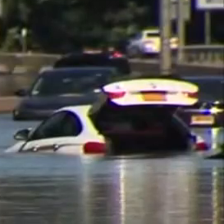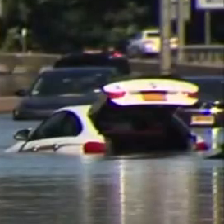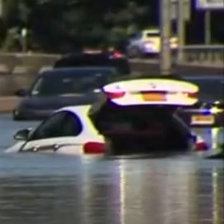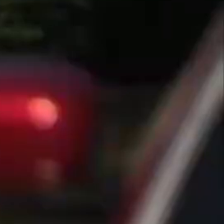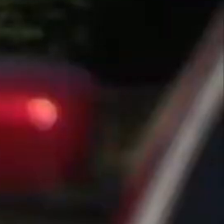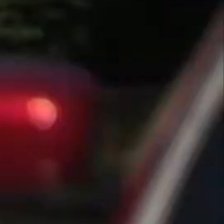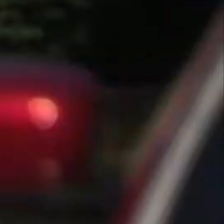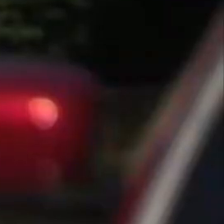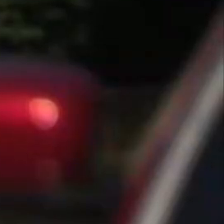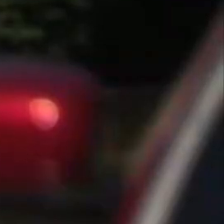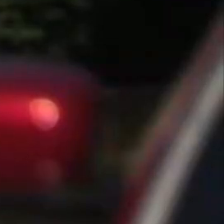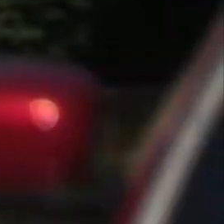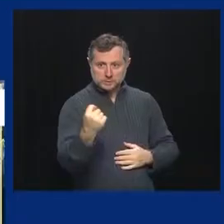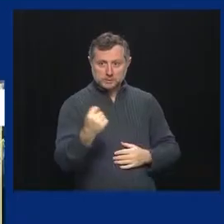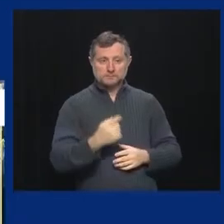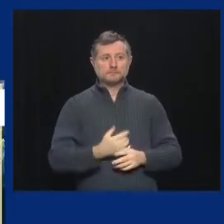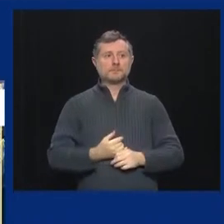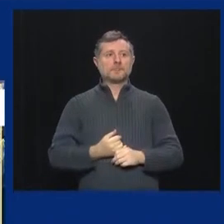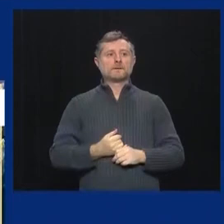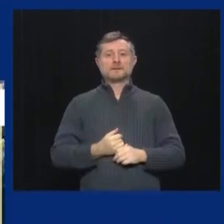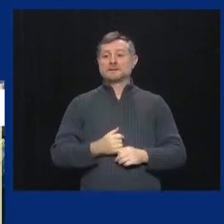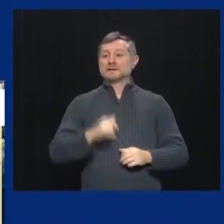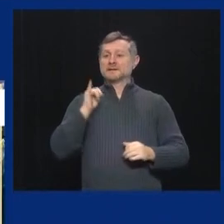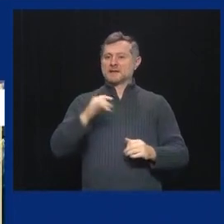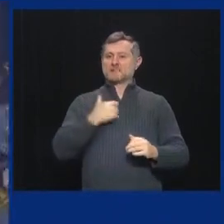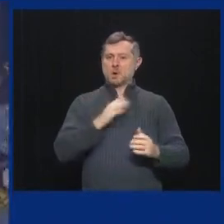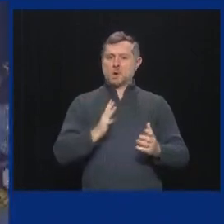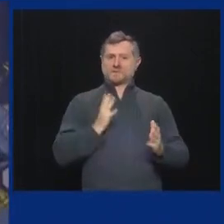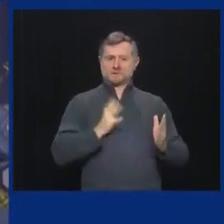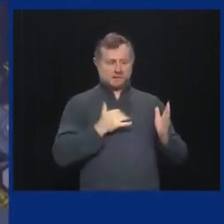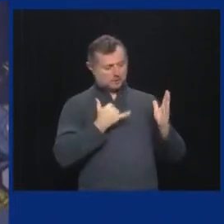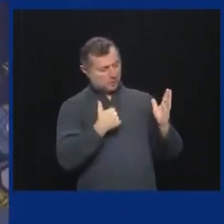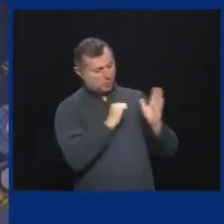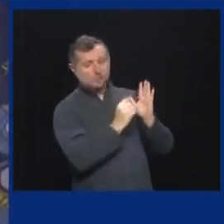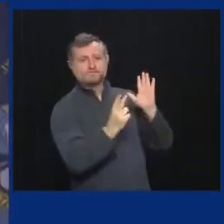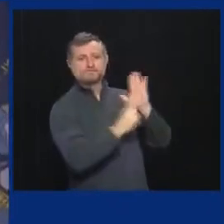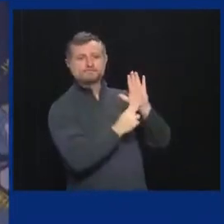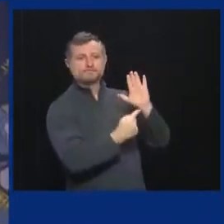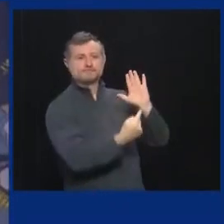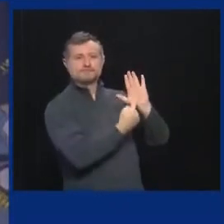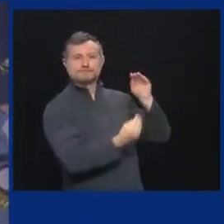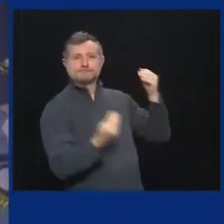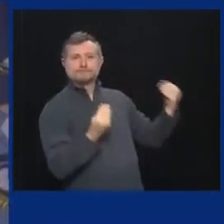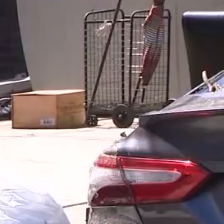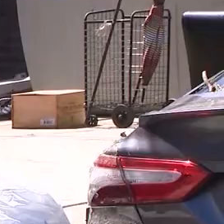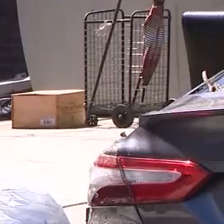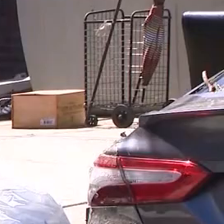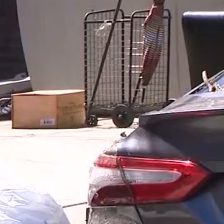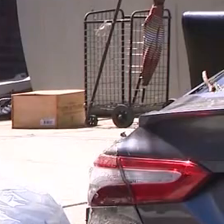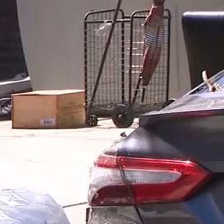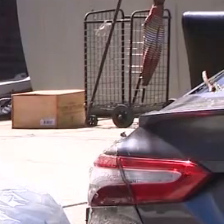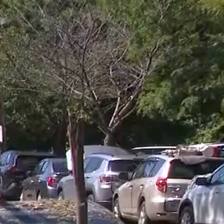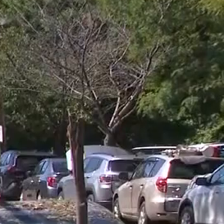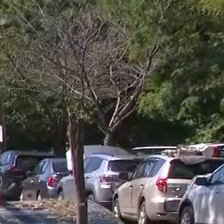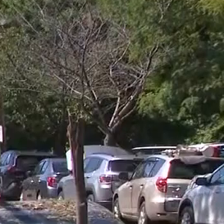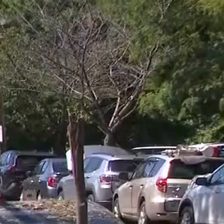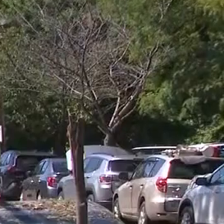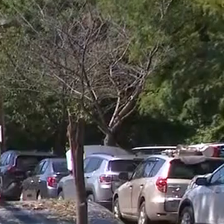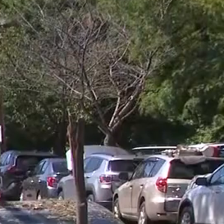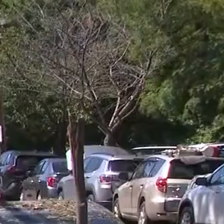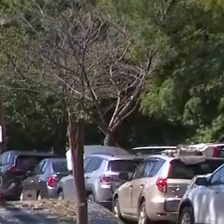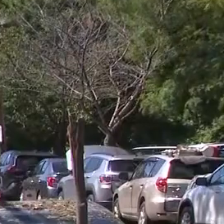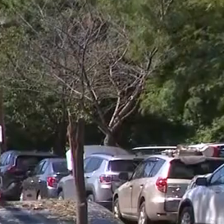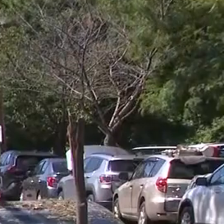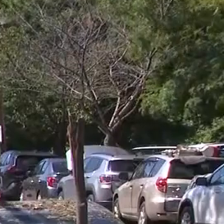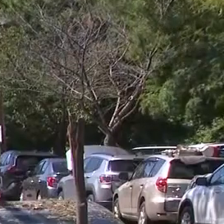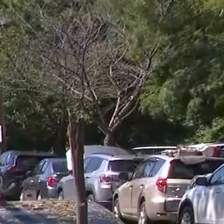approved an emergency declaration last week, today New York Governor Kathy Hochul signed a major disaster declaration saying additional federal